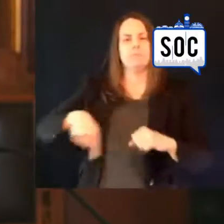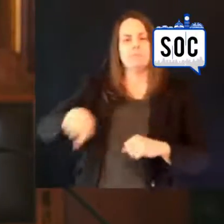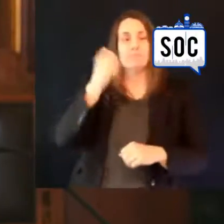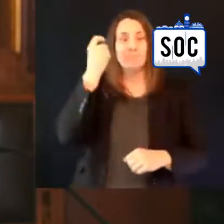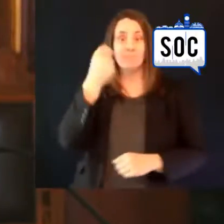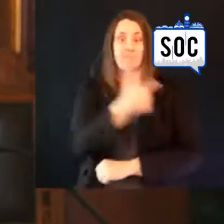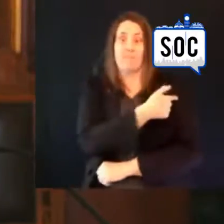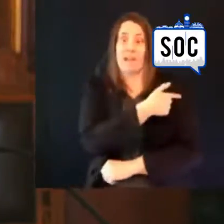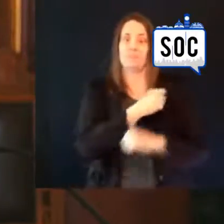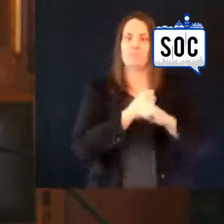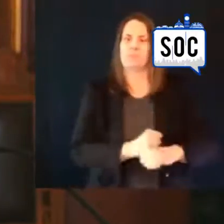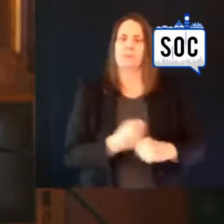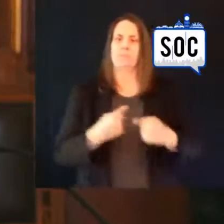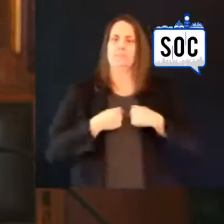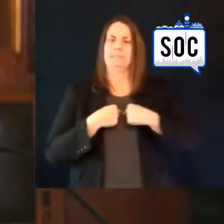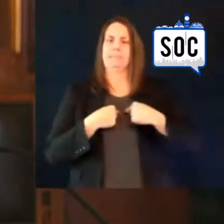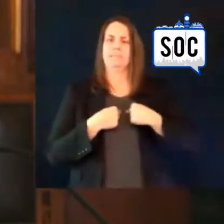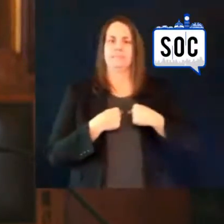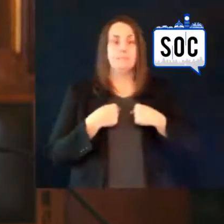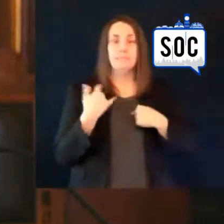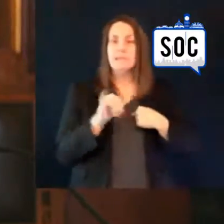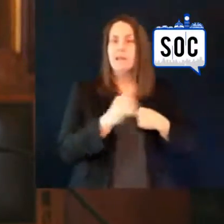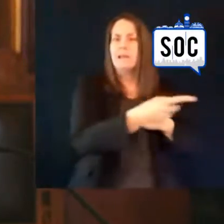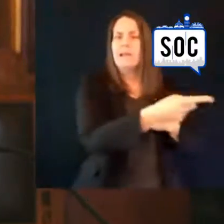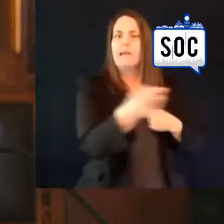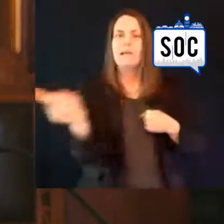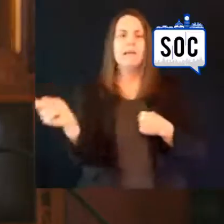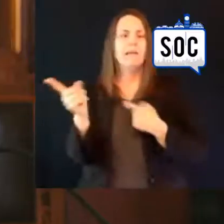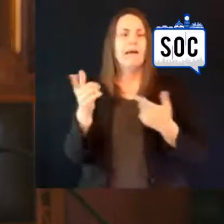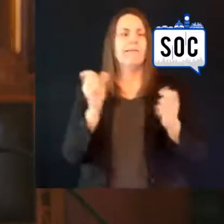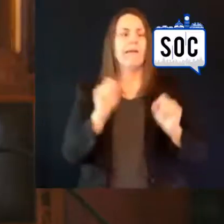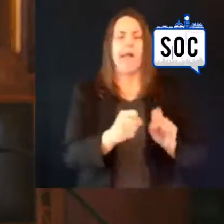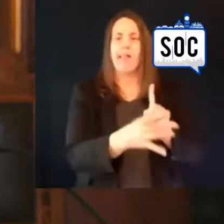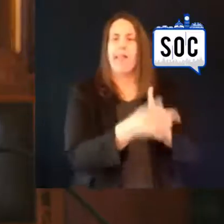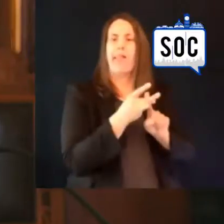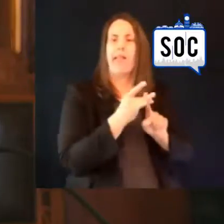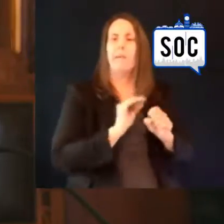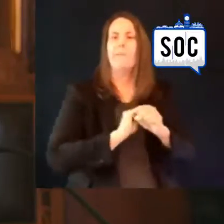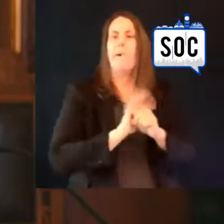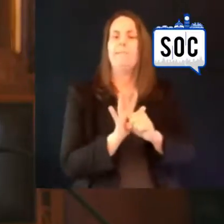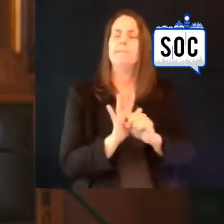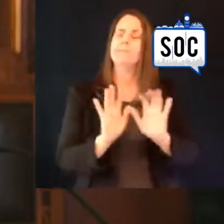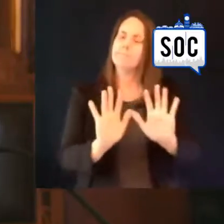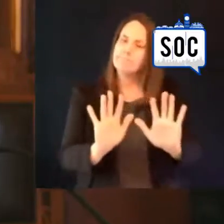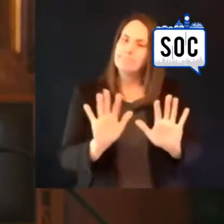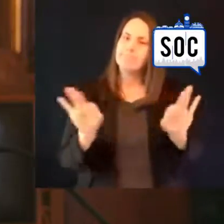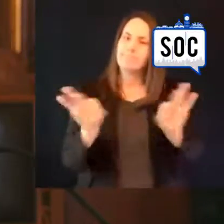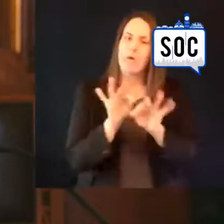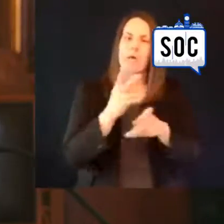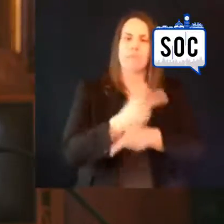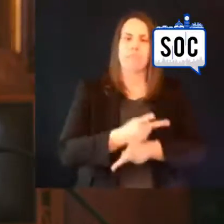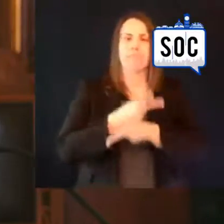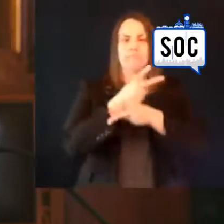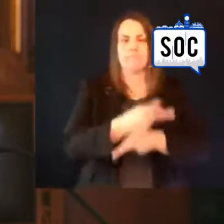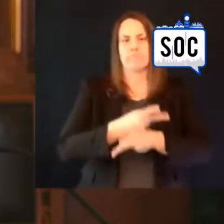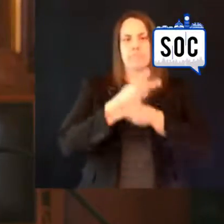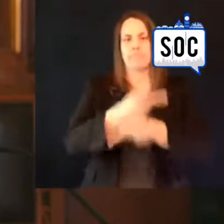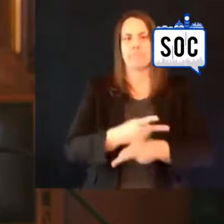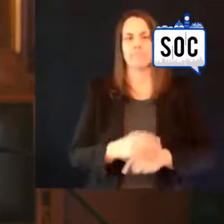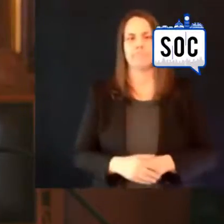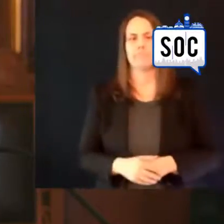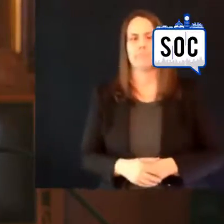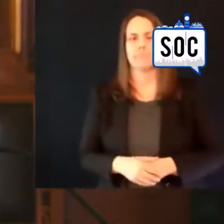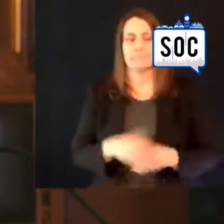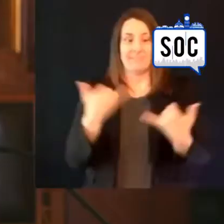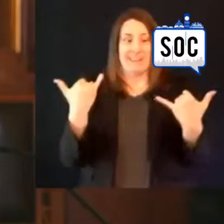from infection. We have a window of opportunity to prevent further surges and even more